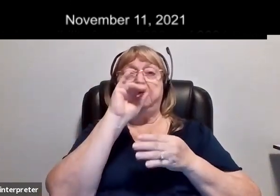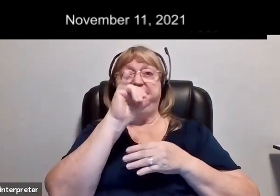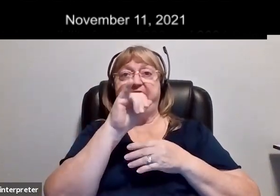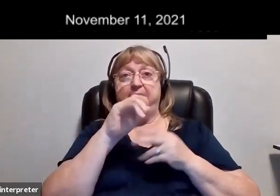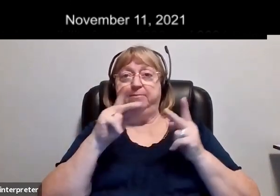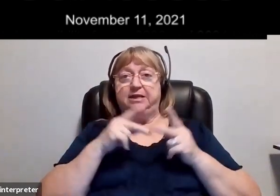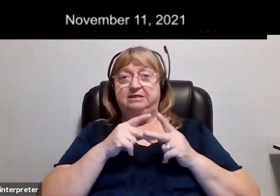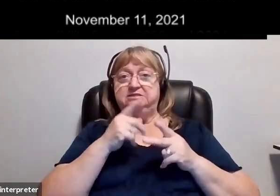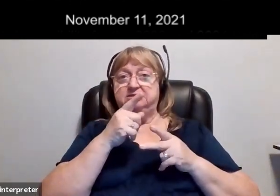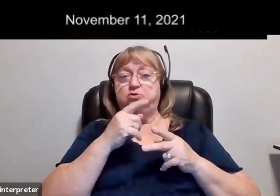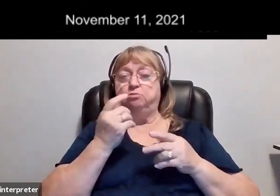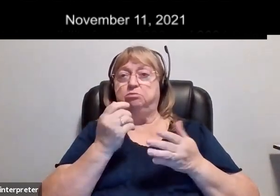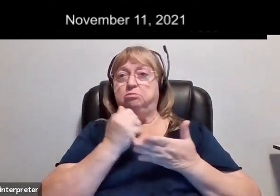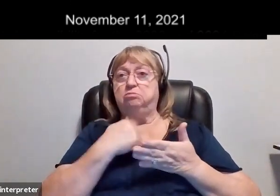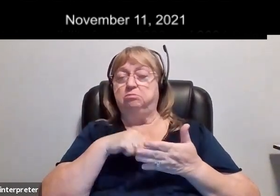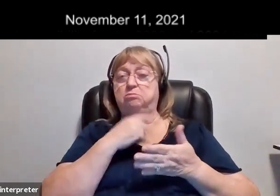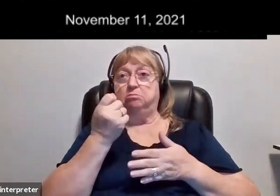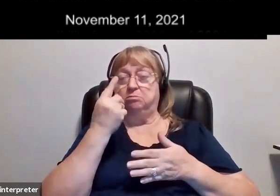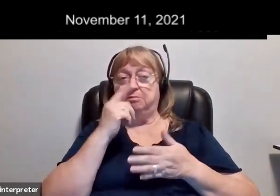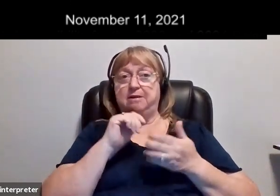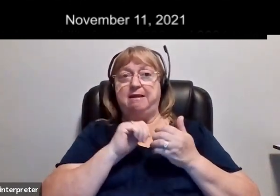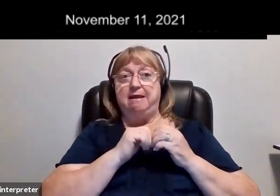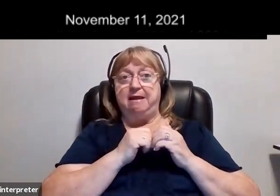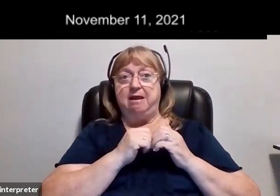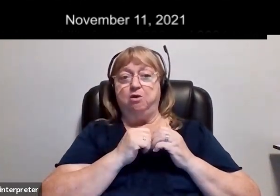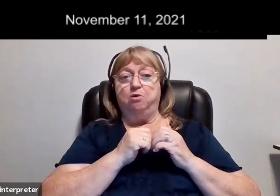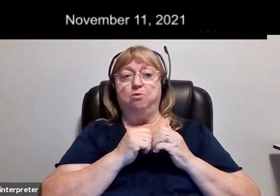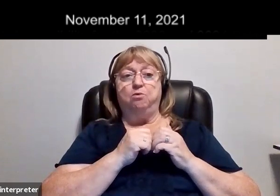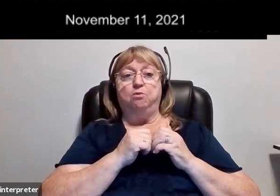to understand how observed